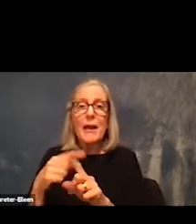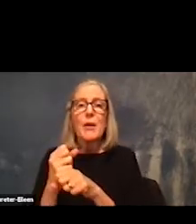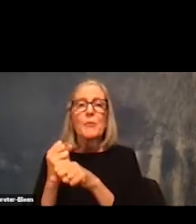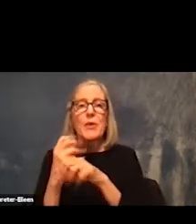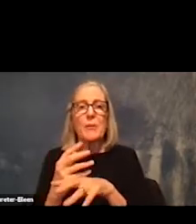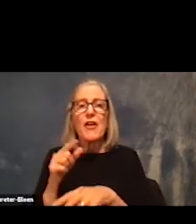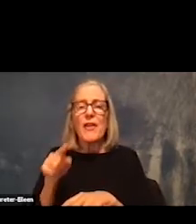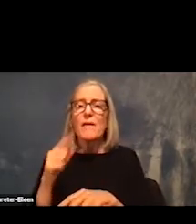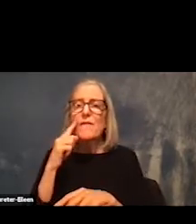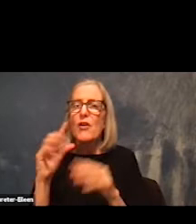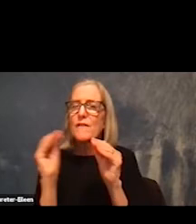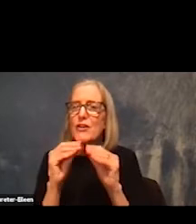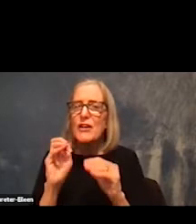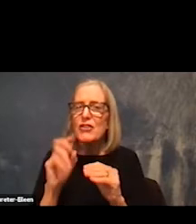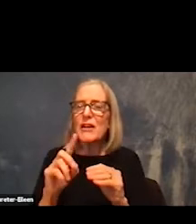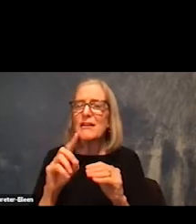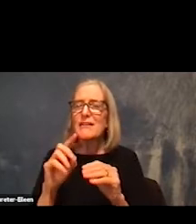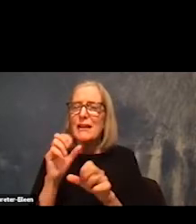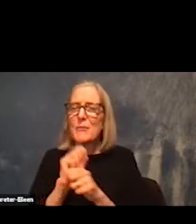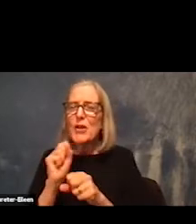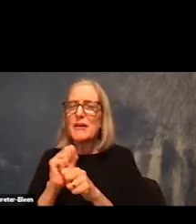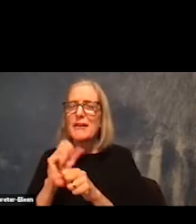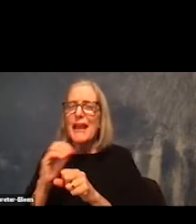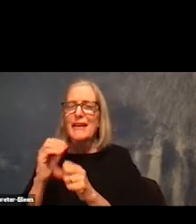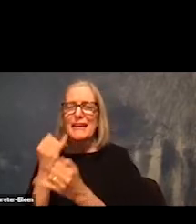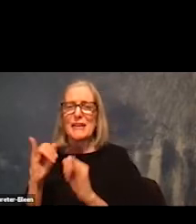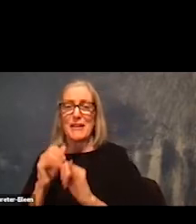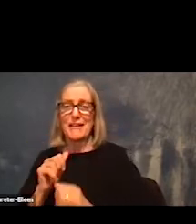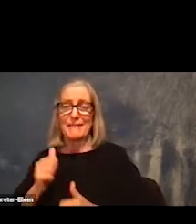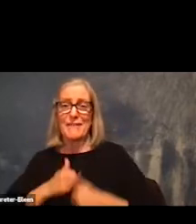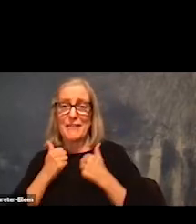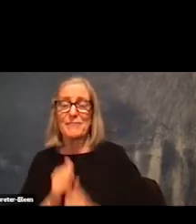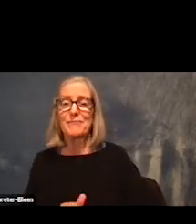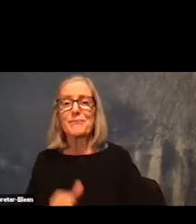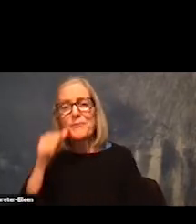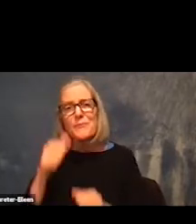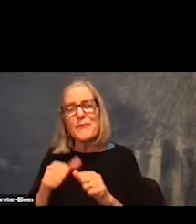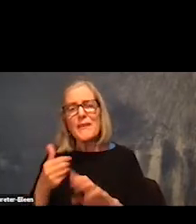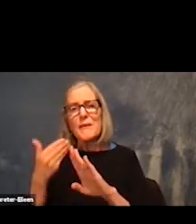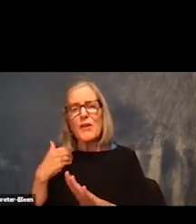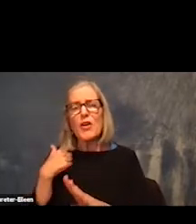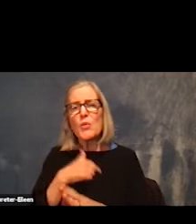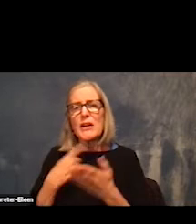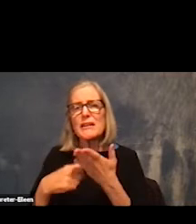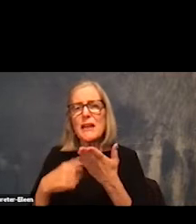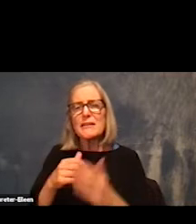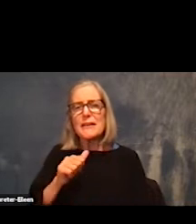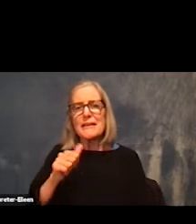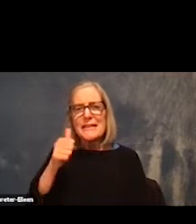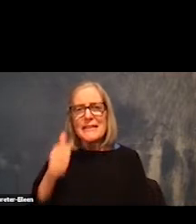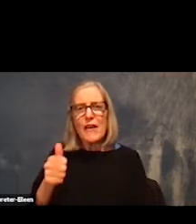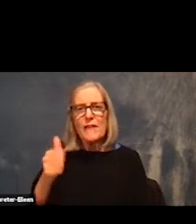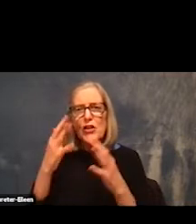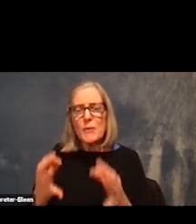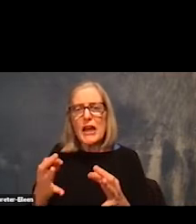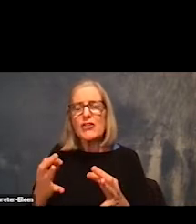education, employment, and independent living. Remember our earlier discussion about self-determination and supporting students to become causal